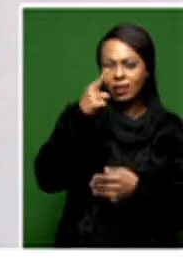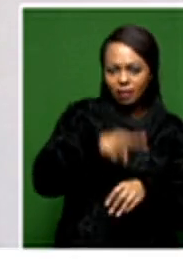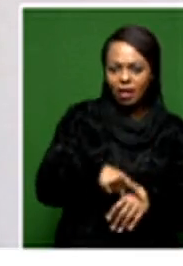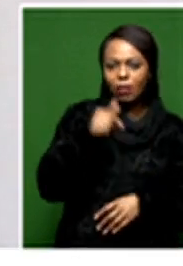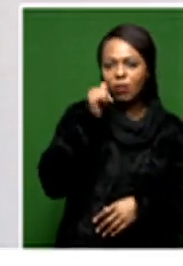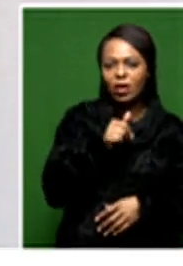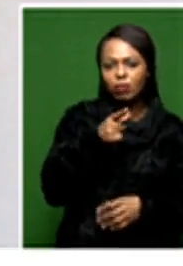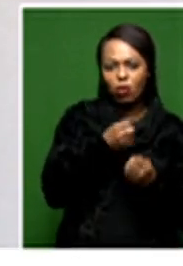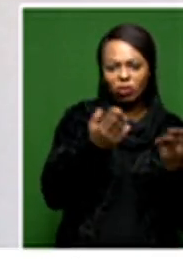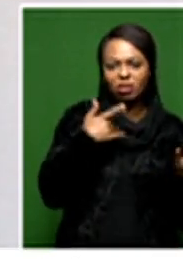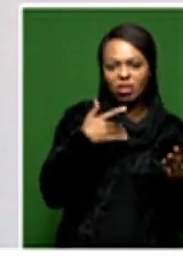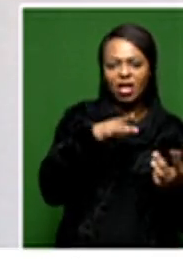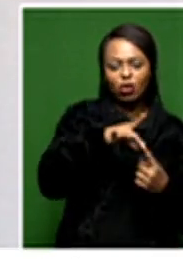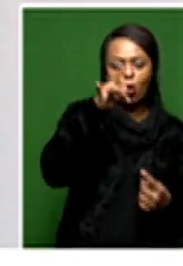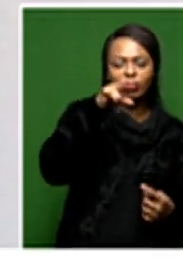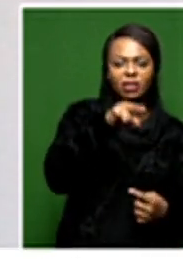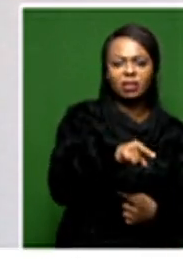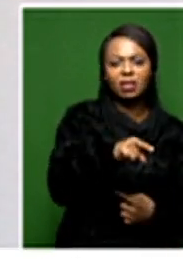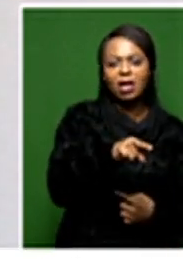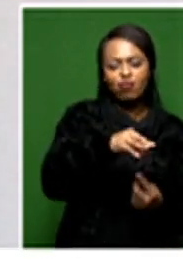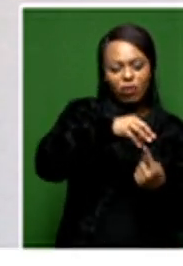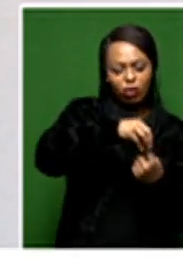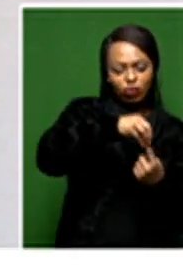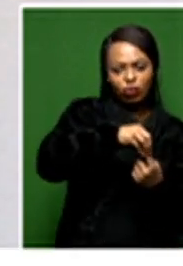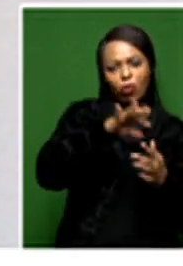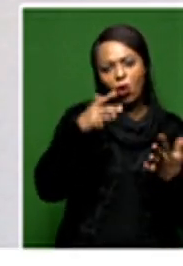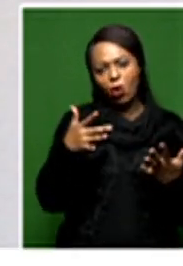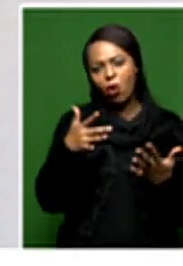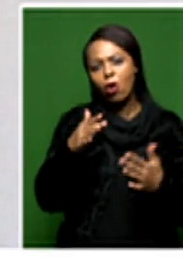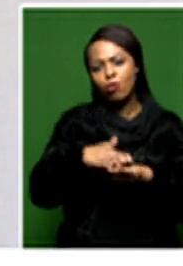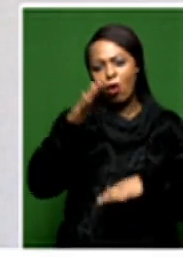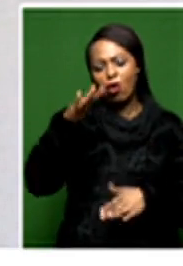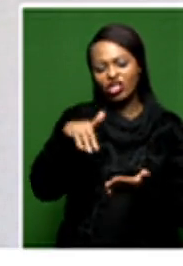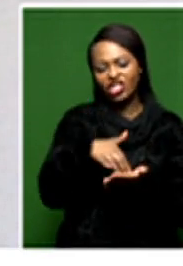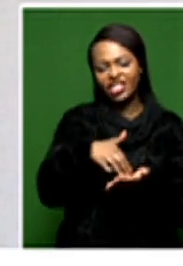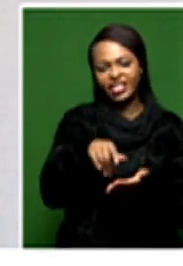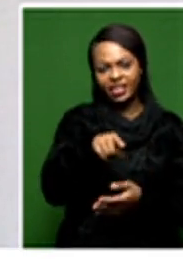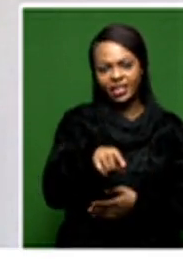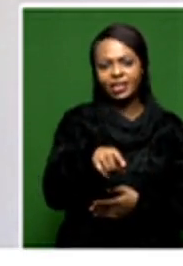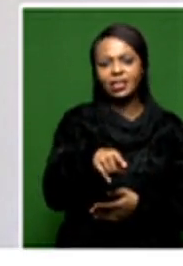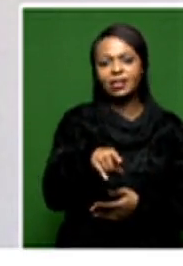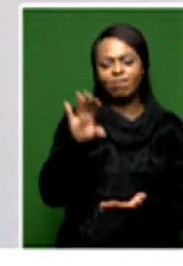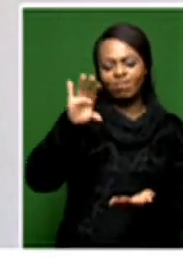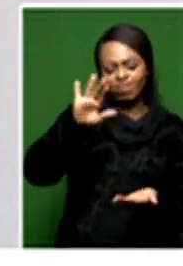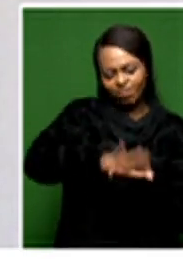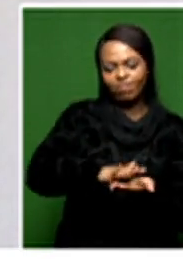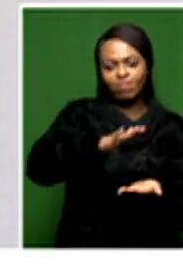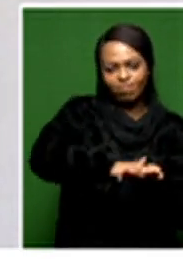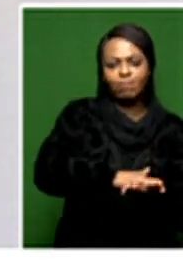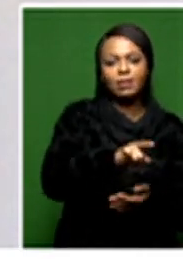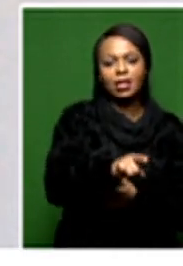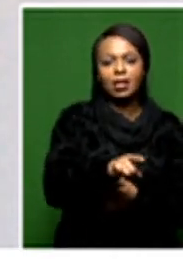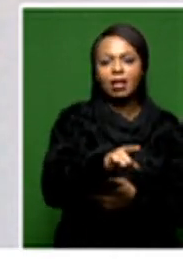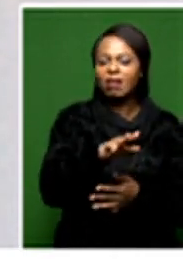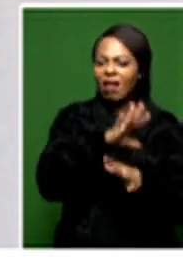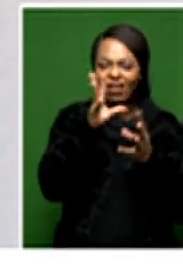to mushrooms and to extra cheese and cream. Although those things are amazing in food, there's everything else